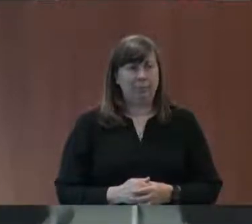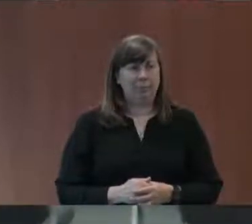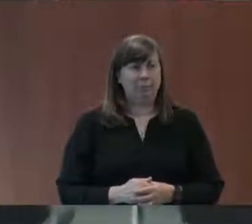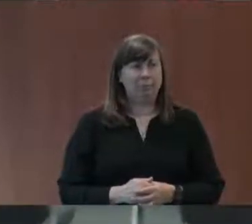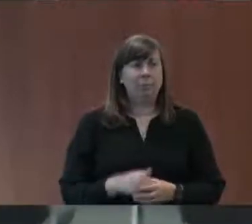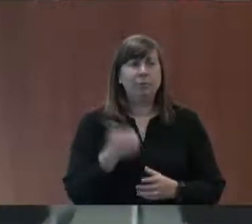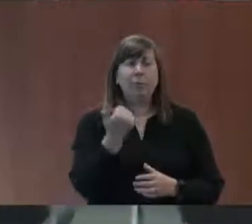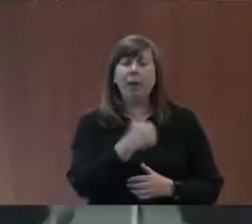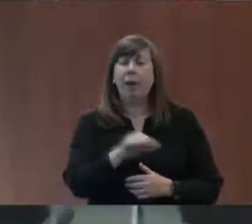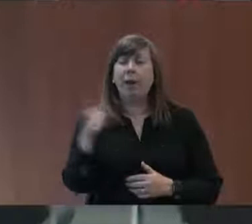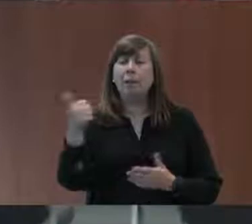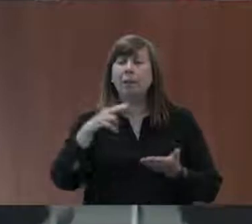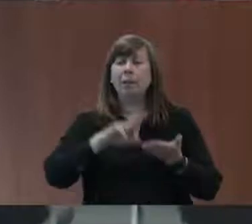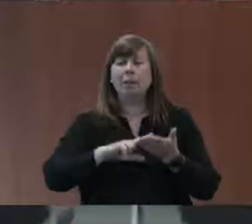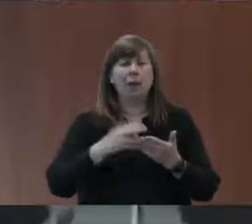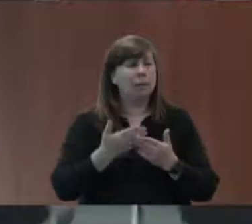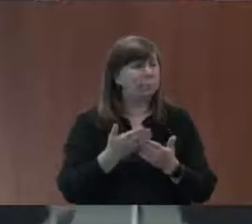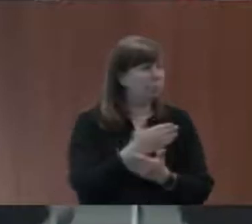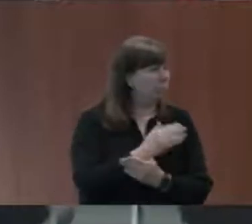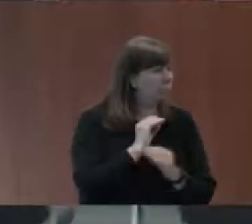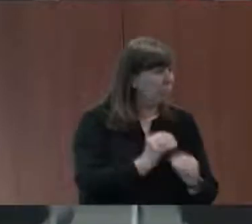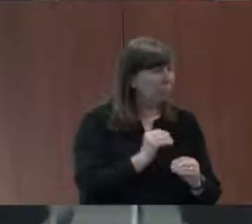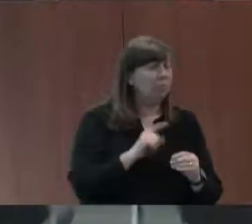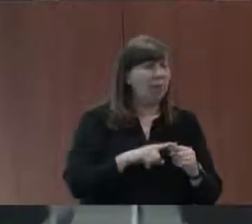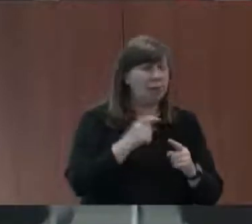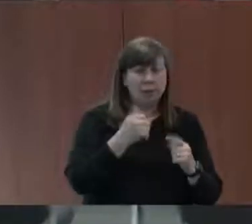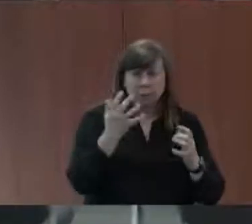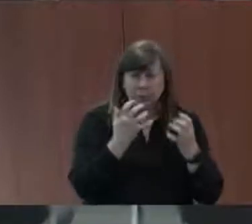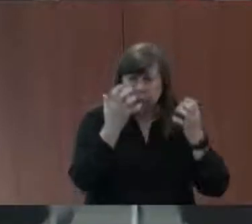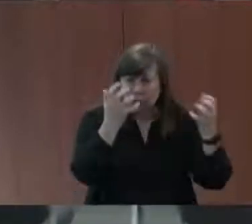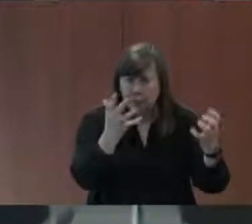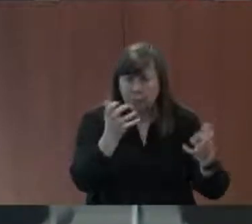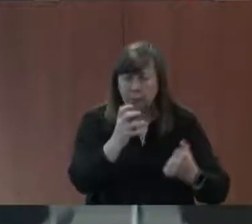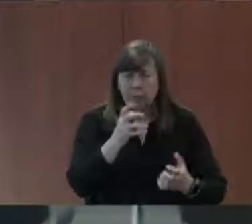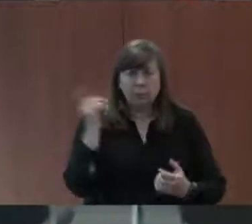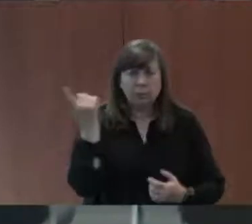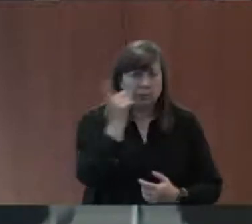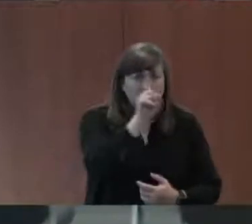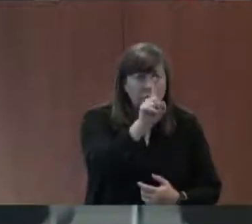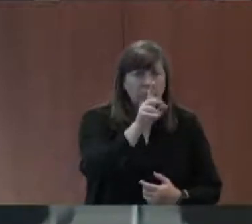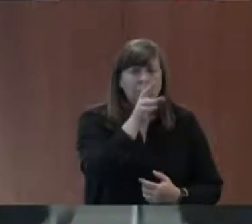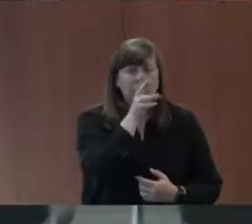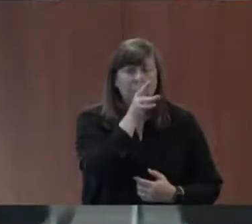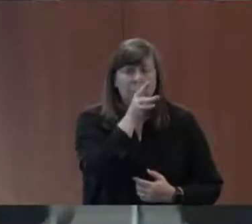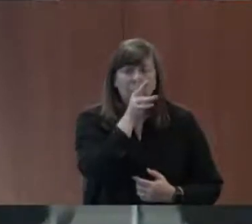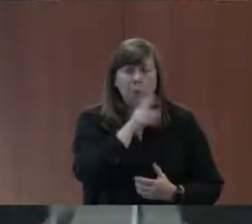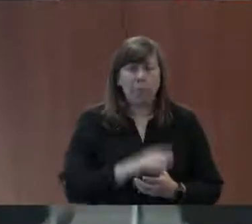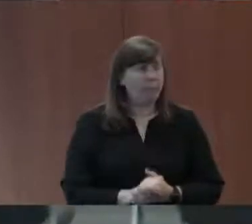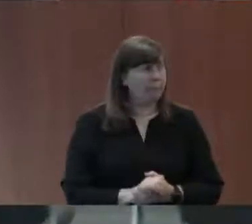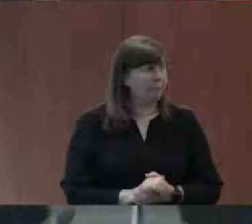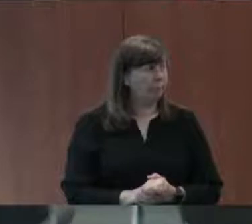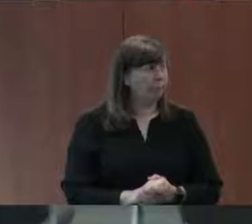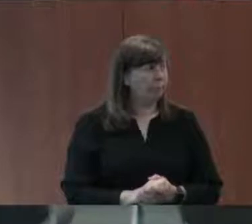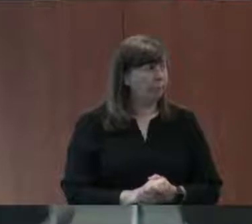No one else signed up ahead of time? Is there anyone in the audience who wishes to come forth and speak?